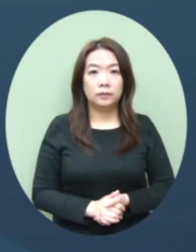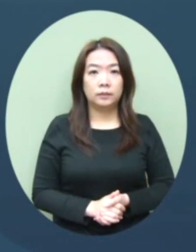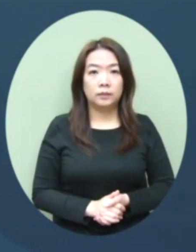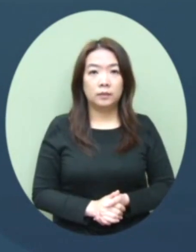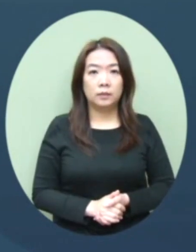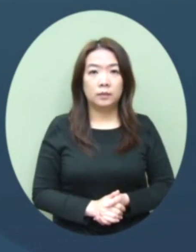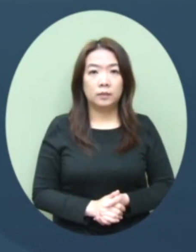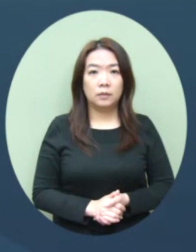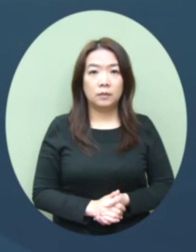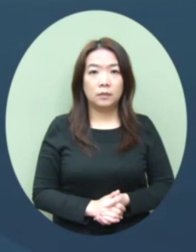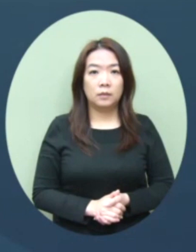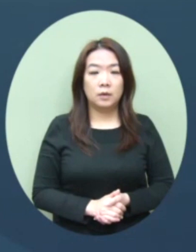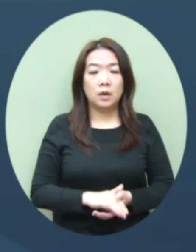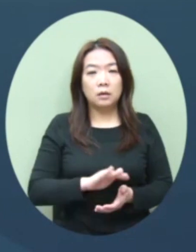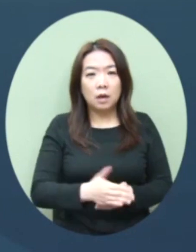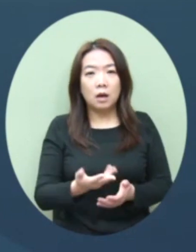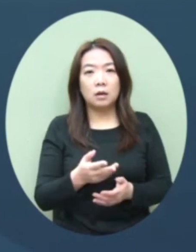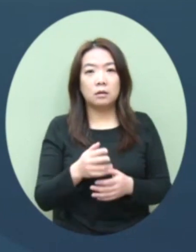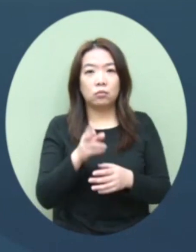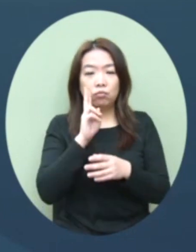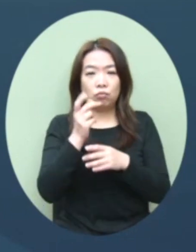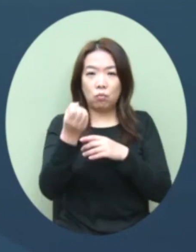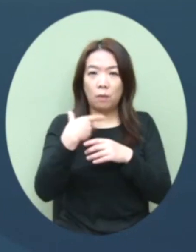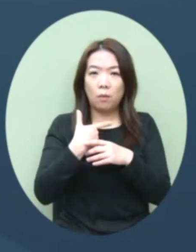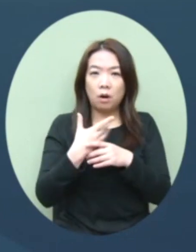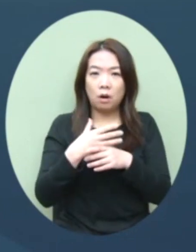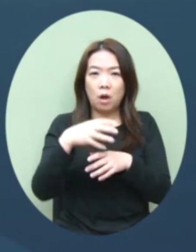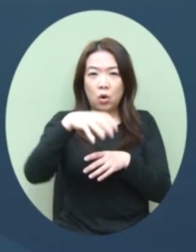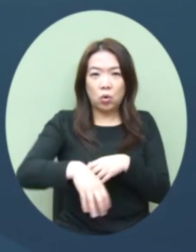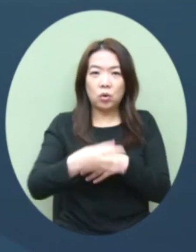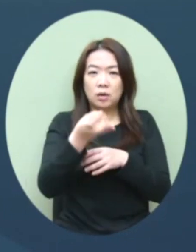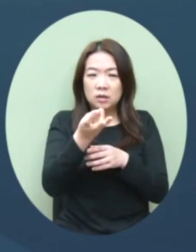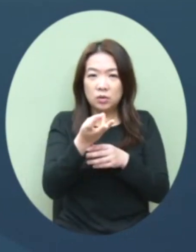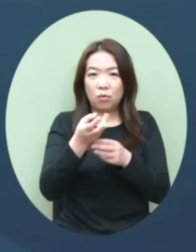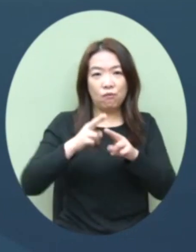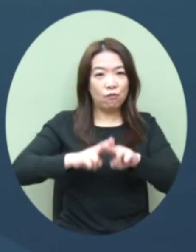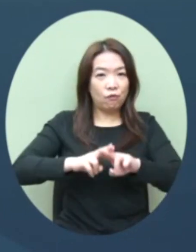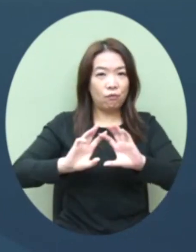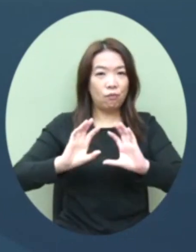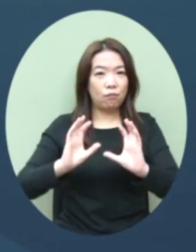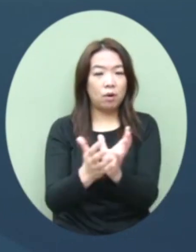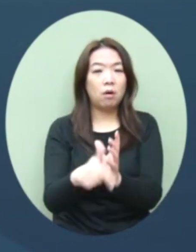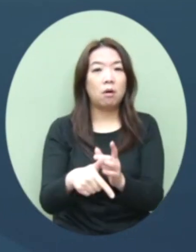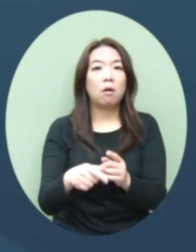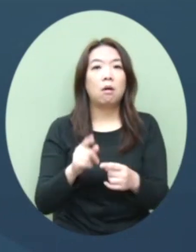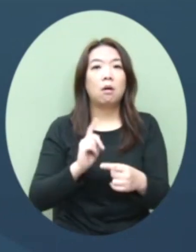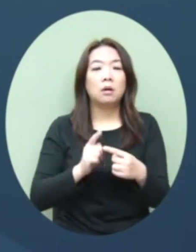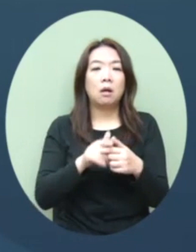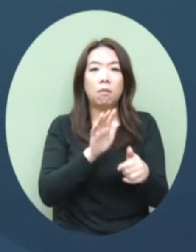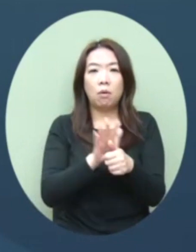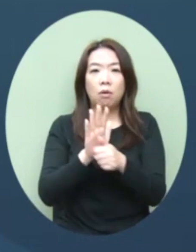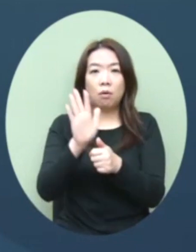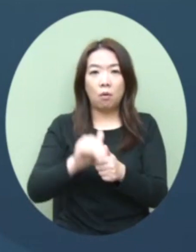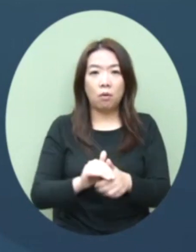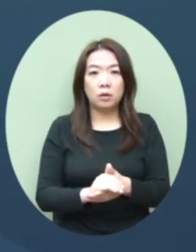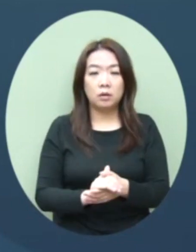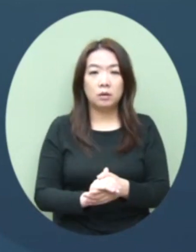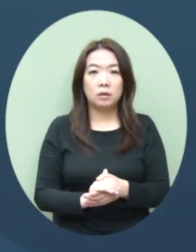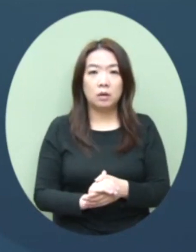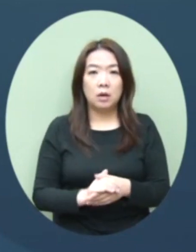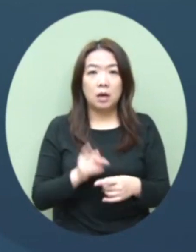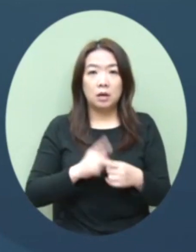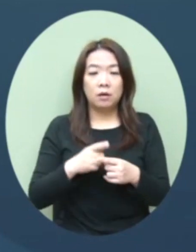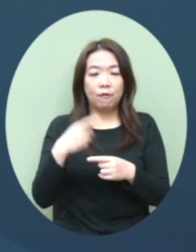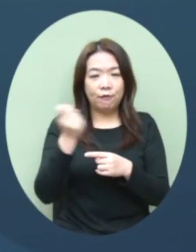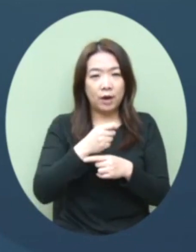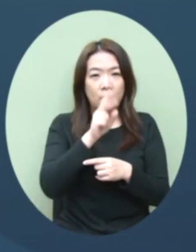very focused district based lockdown in order to identify as early as possible the infected cases